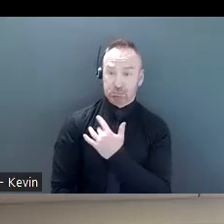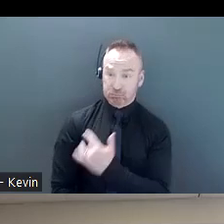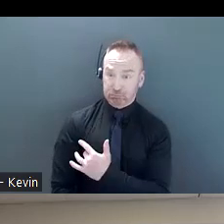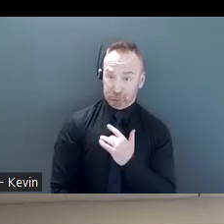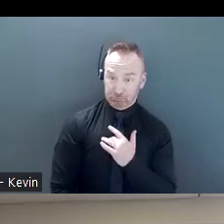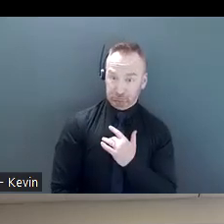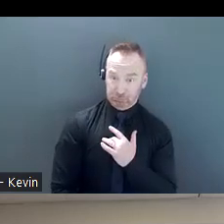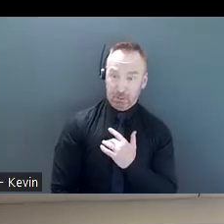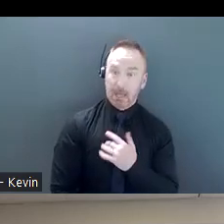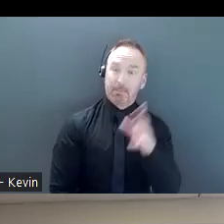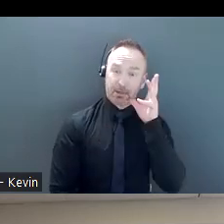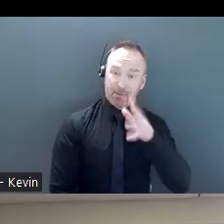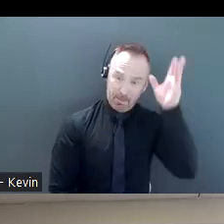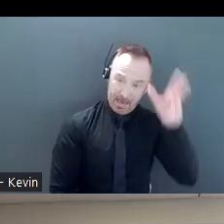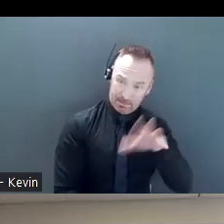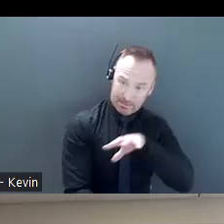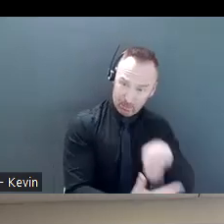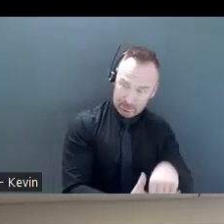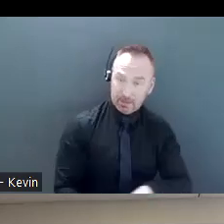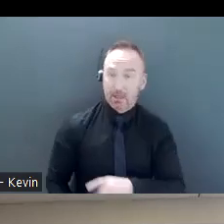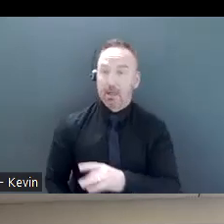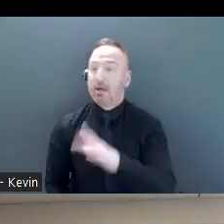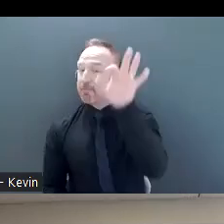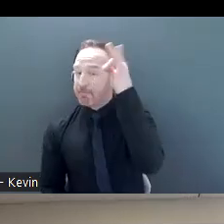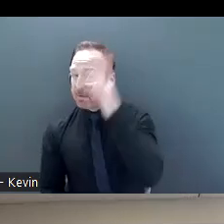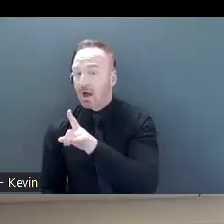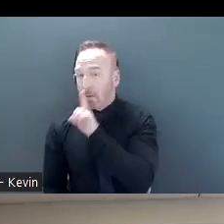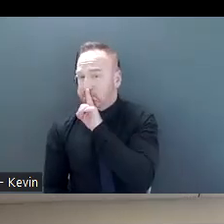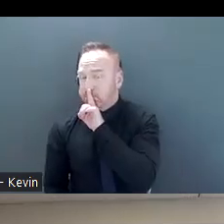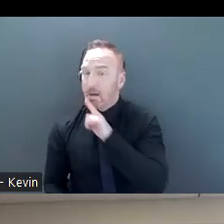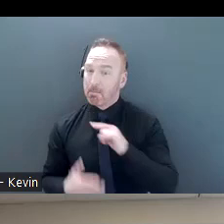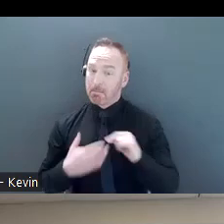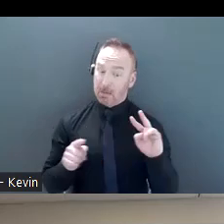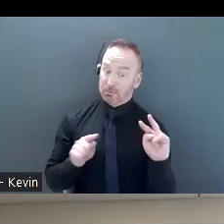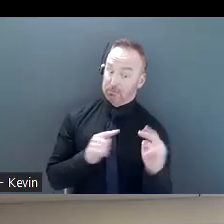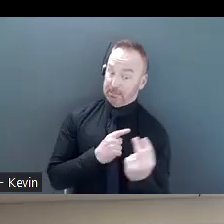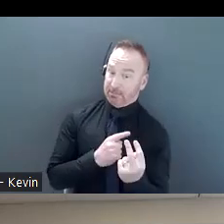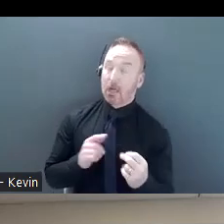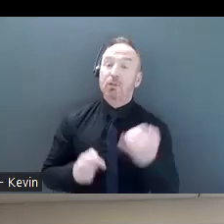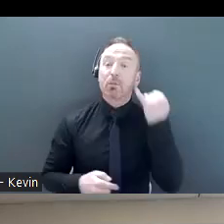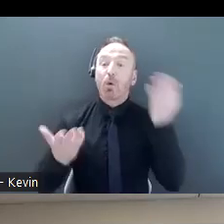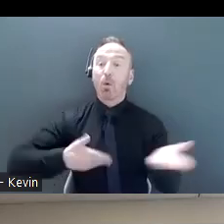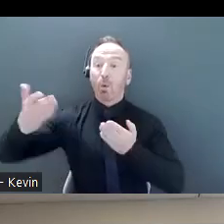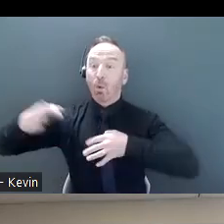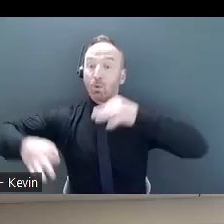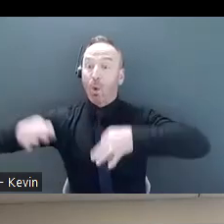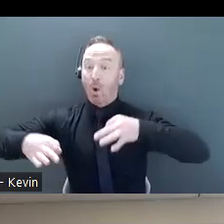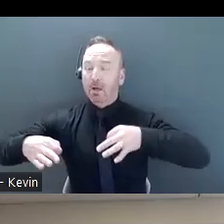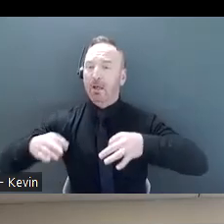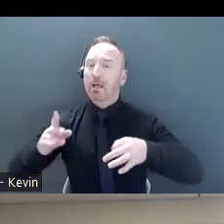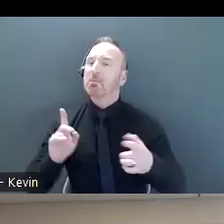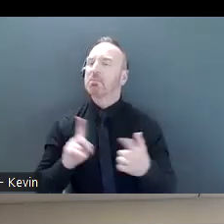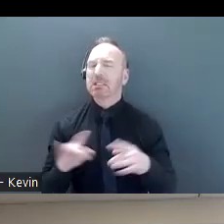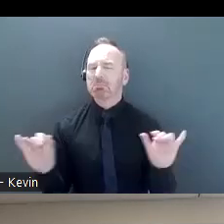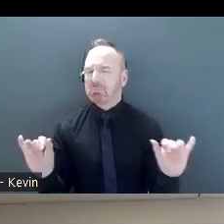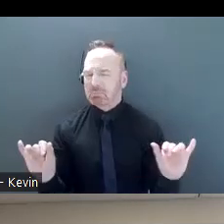does not. My view is it really wouldn't make a difference practically when you're in court. And as you can see from the